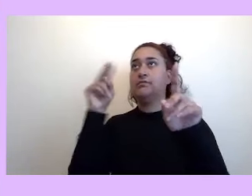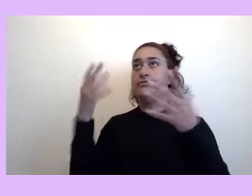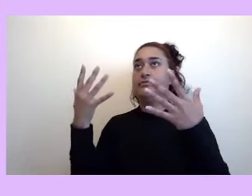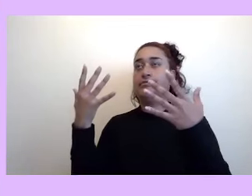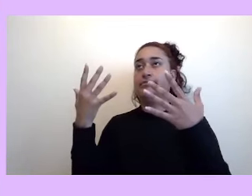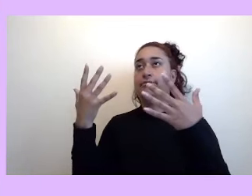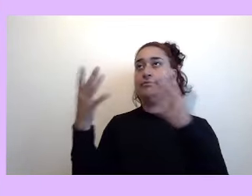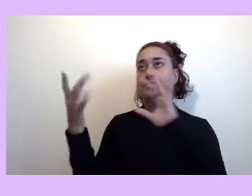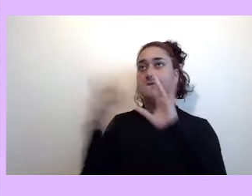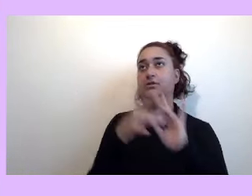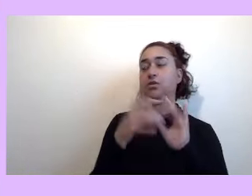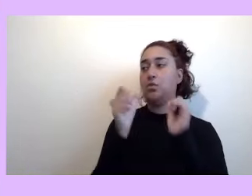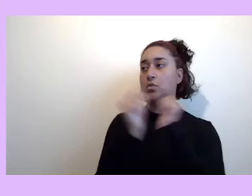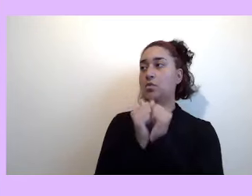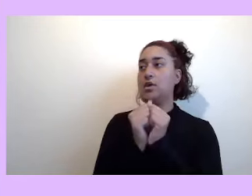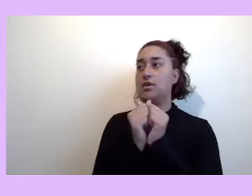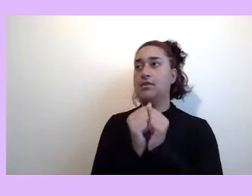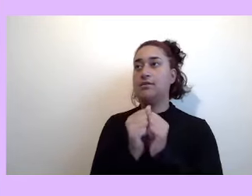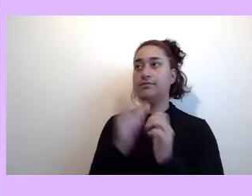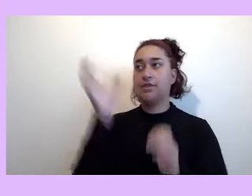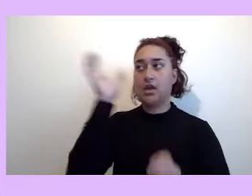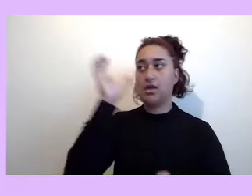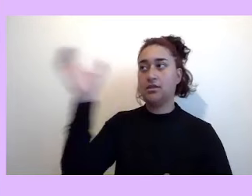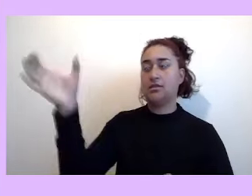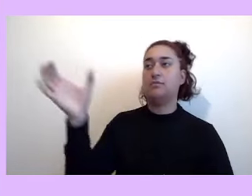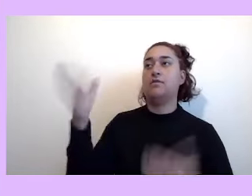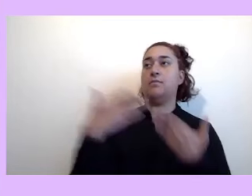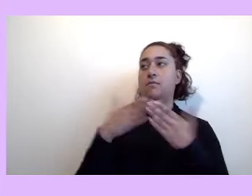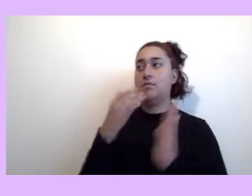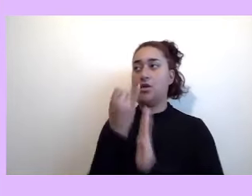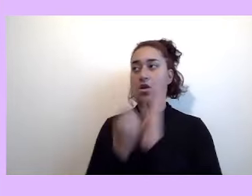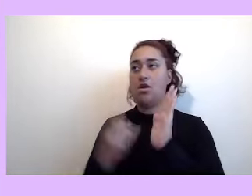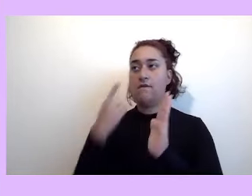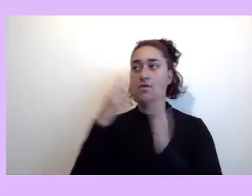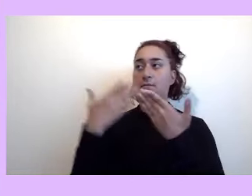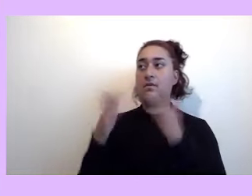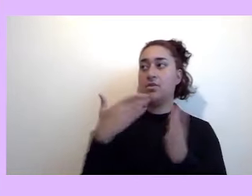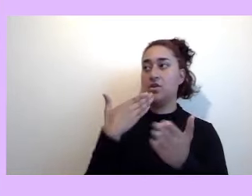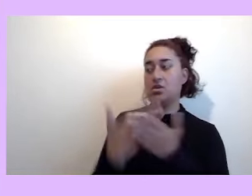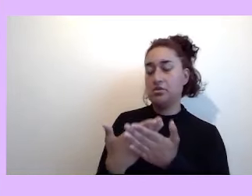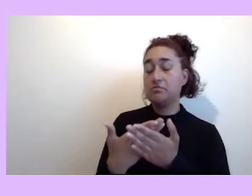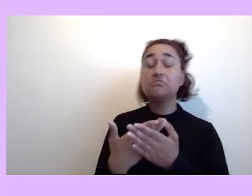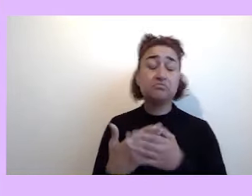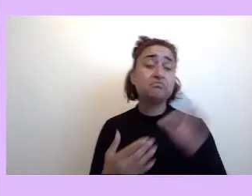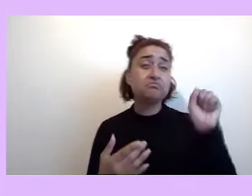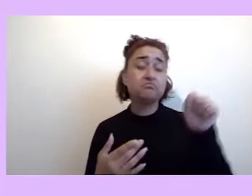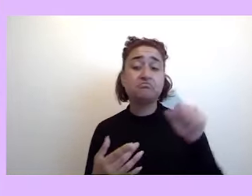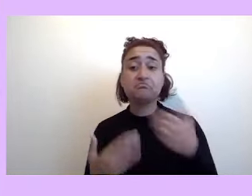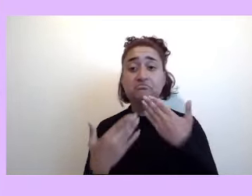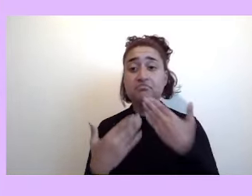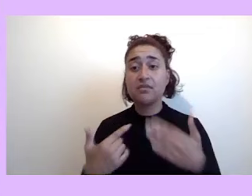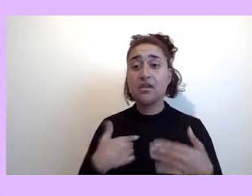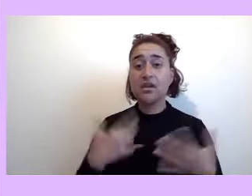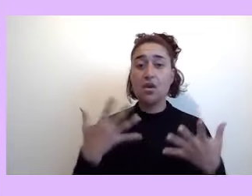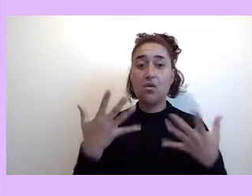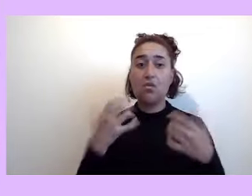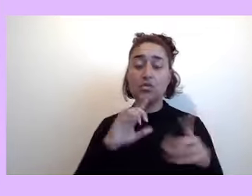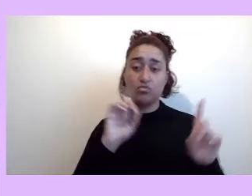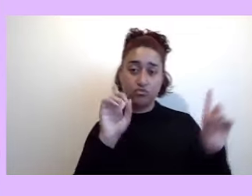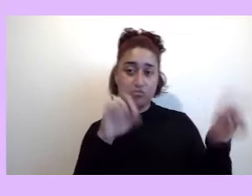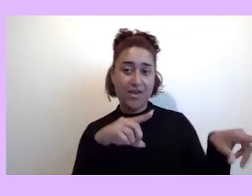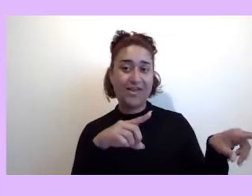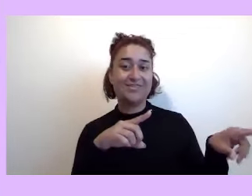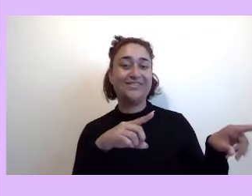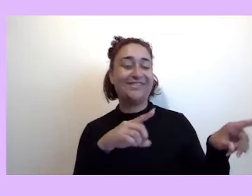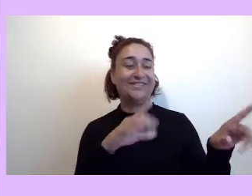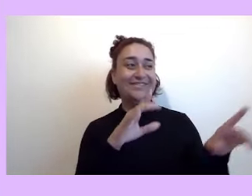this notion of public art for public good that Company One is exploring? Sure, thanks. And I really do want to react to the... Please, go